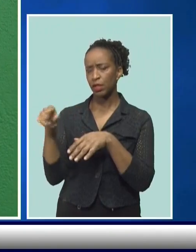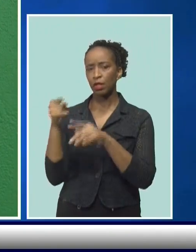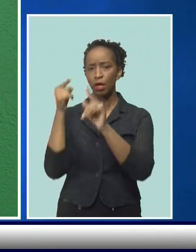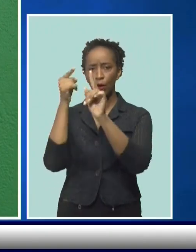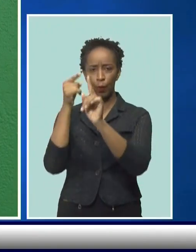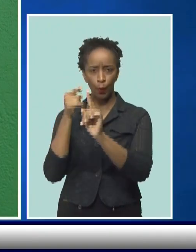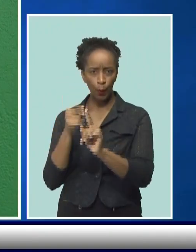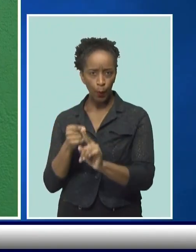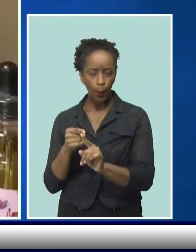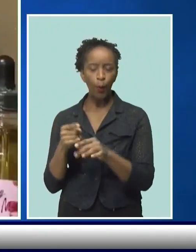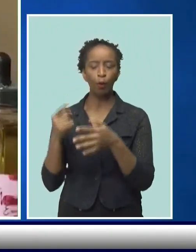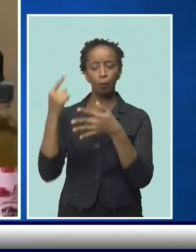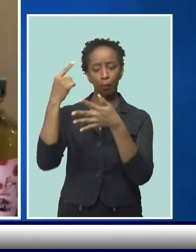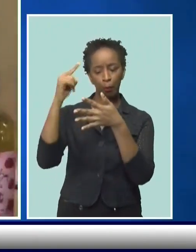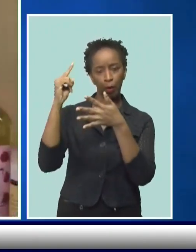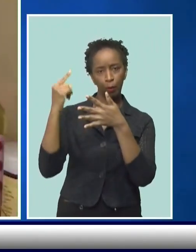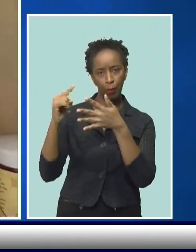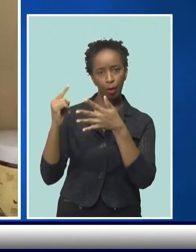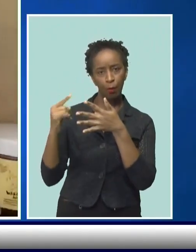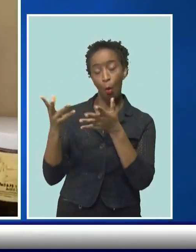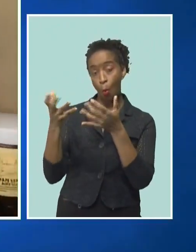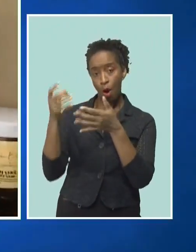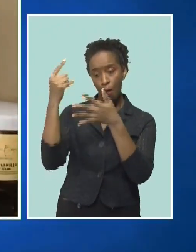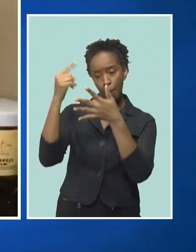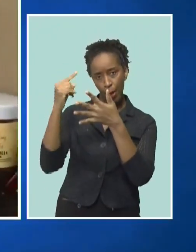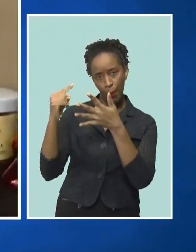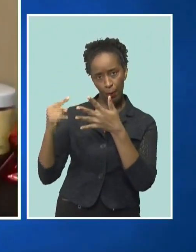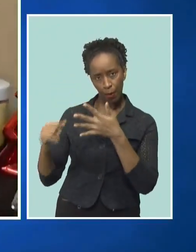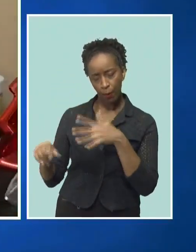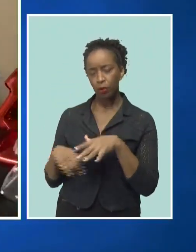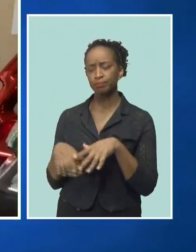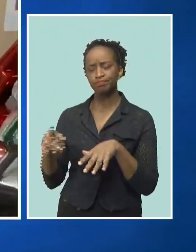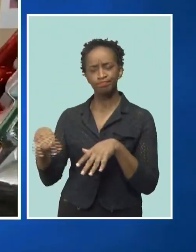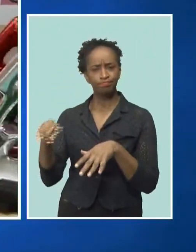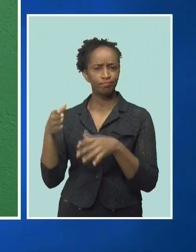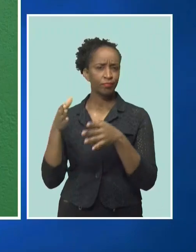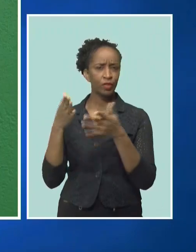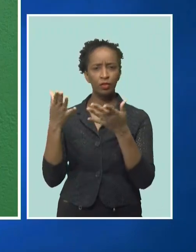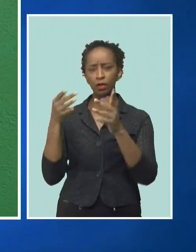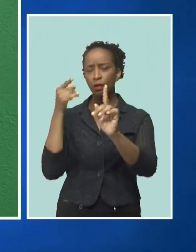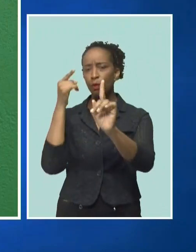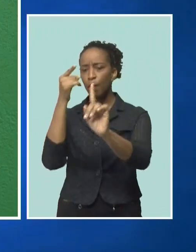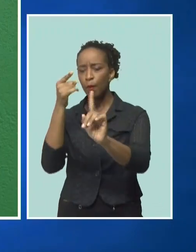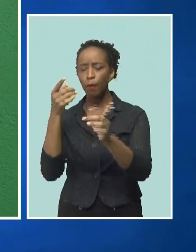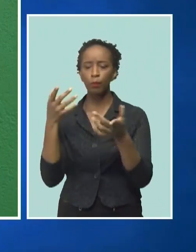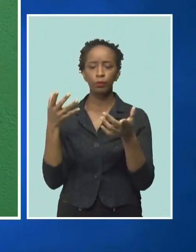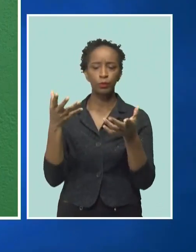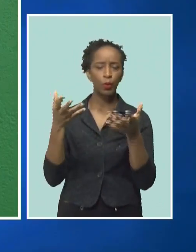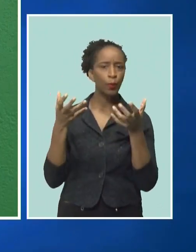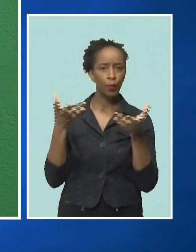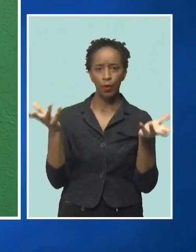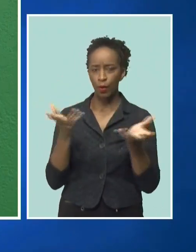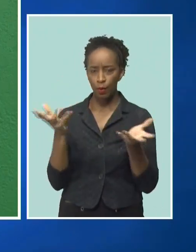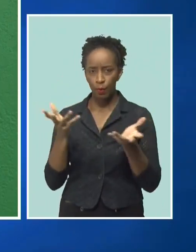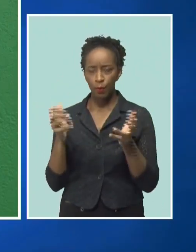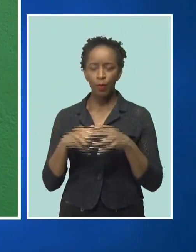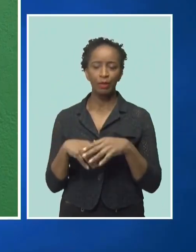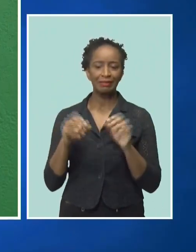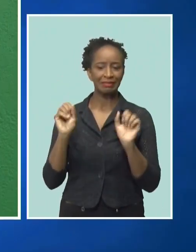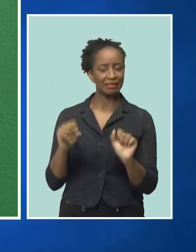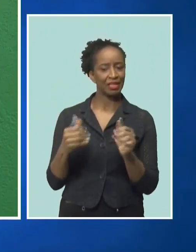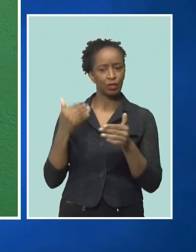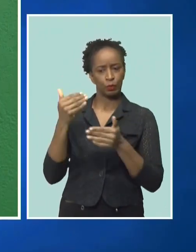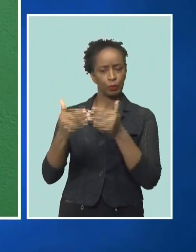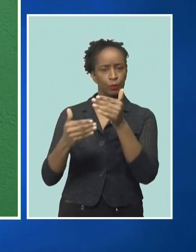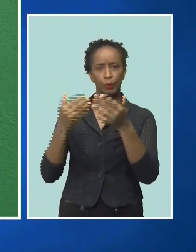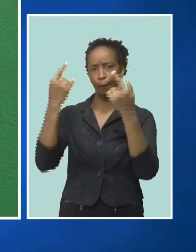see, much like what Erica would have also said, see exactly where they want to go, what they want to attain, and create a blueprint on how exactly they